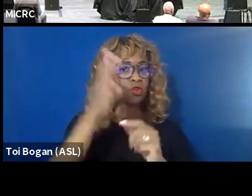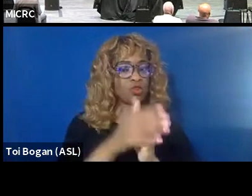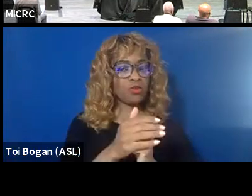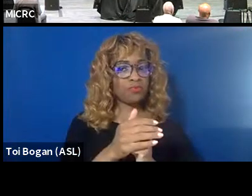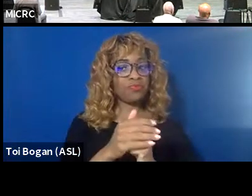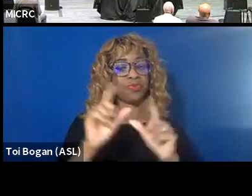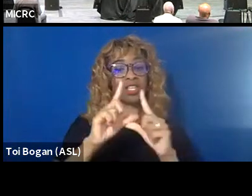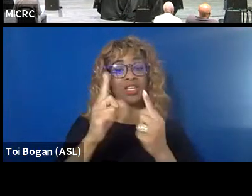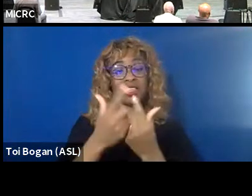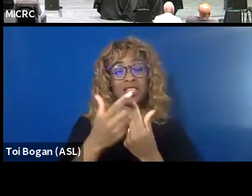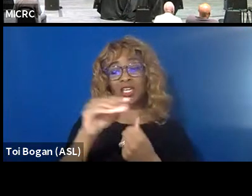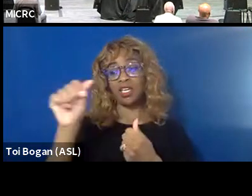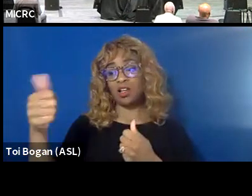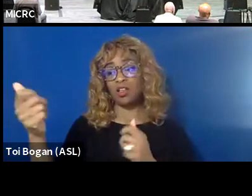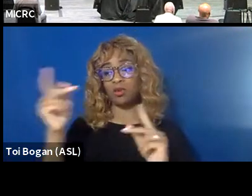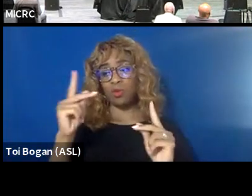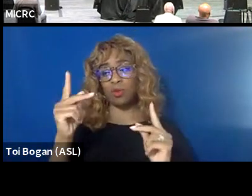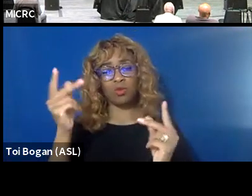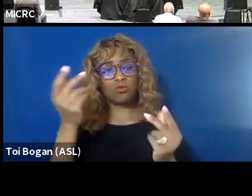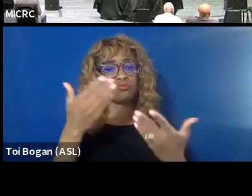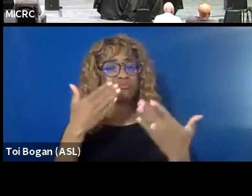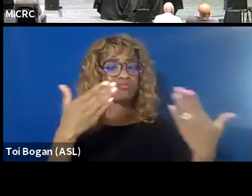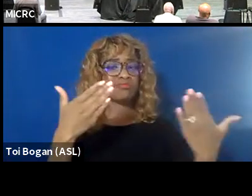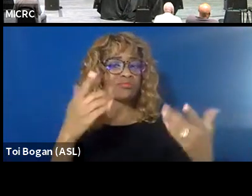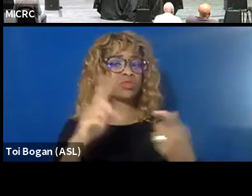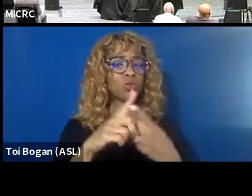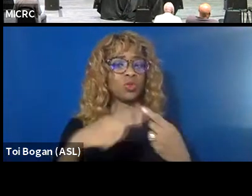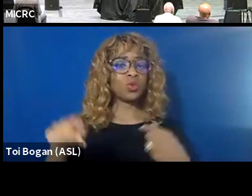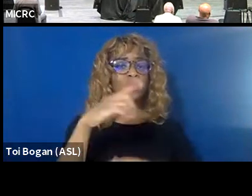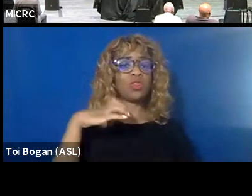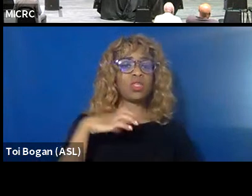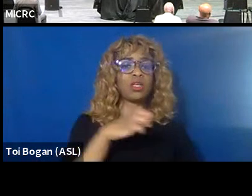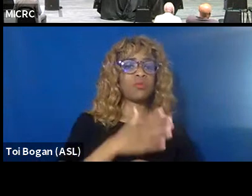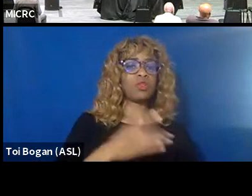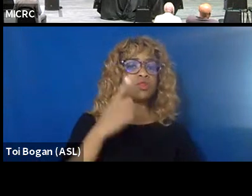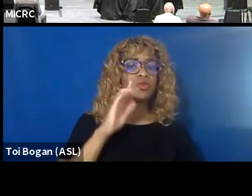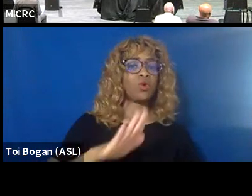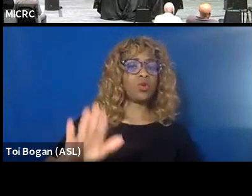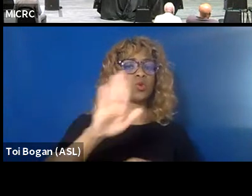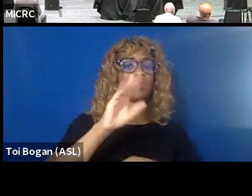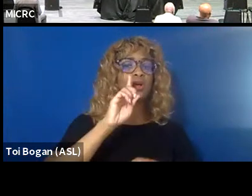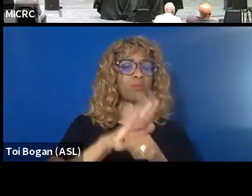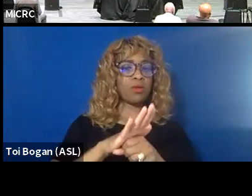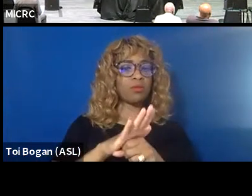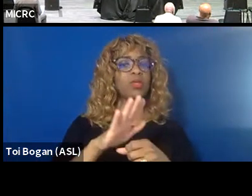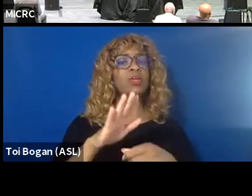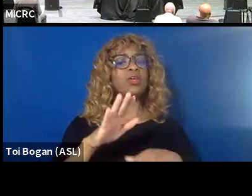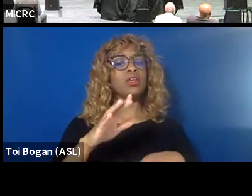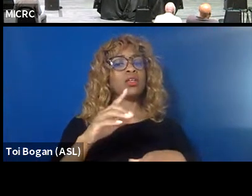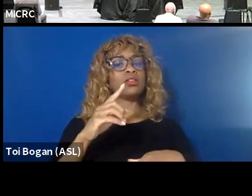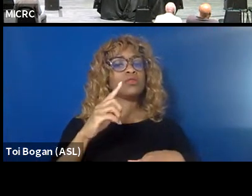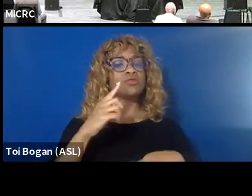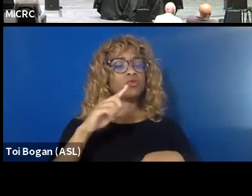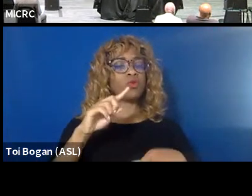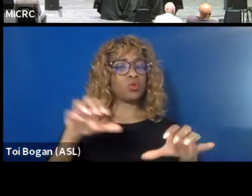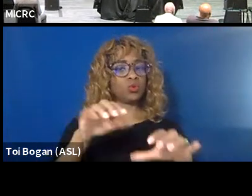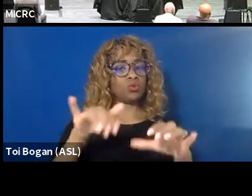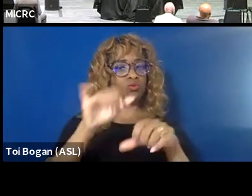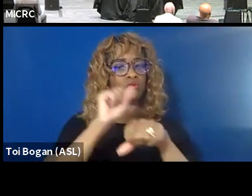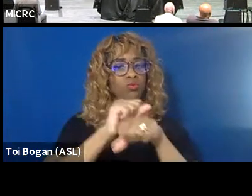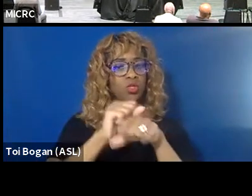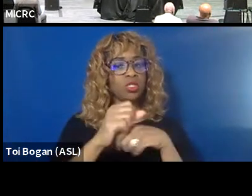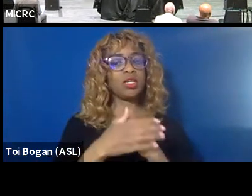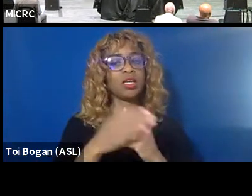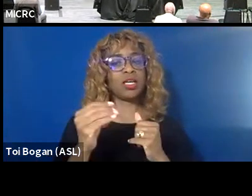and others have expressed appreciation to the commissioners for their commitment to completing their task in